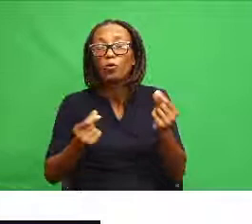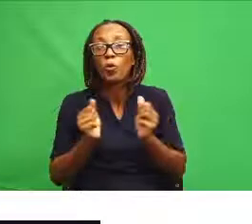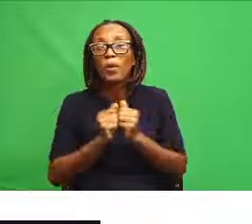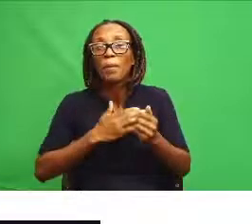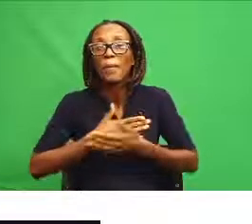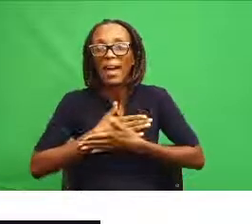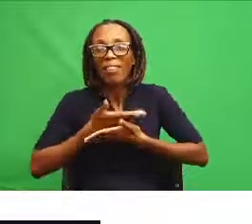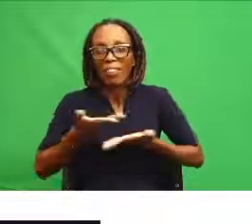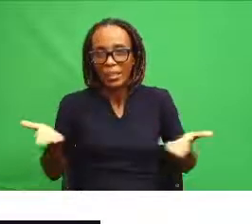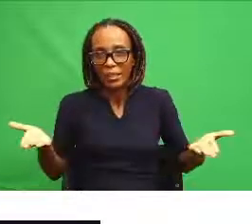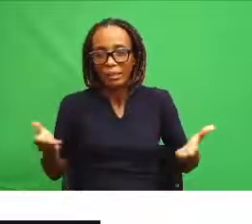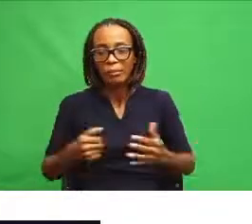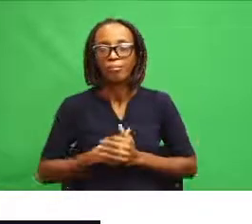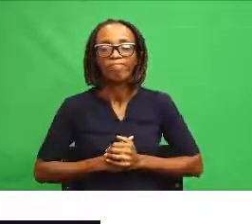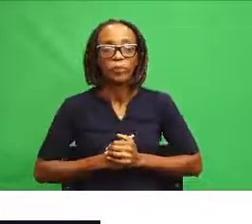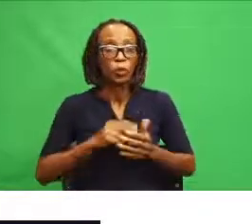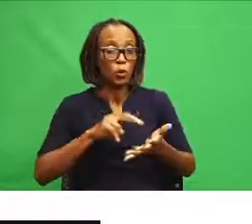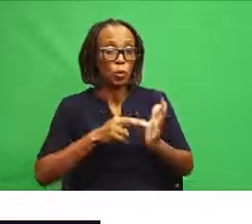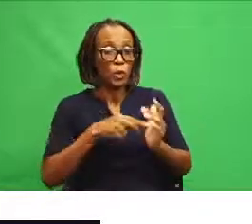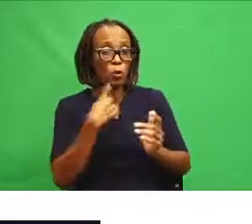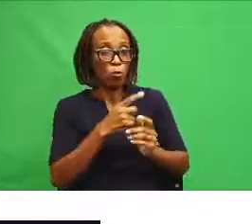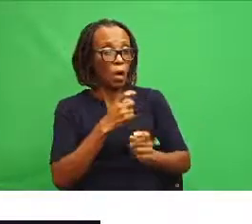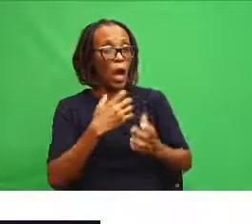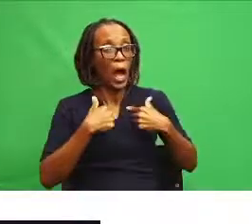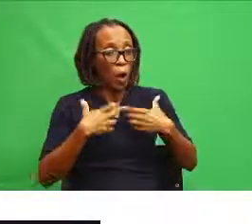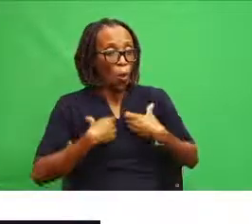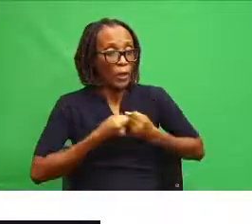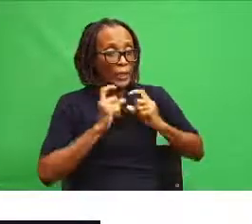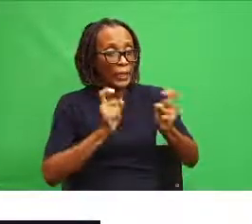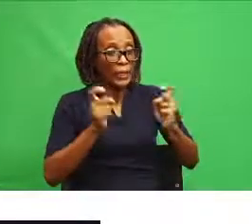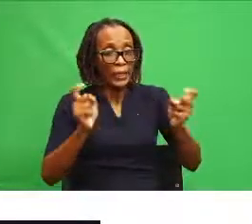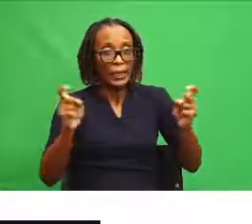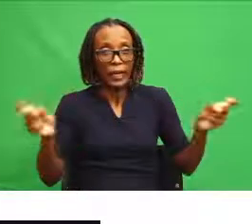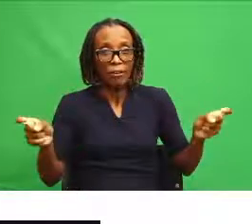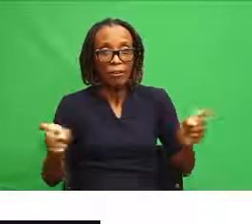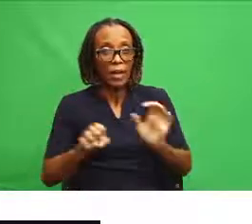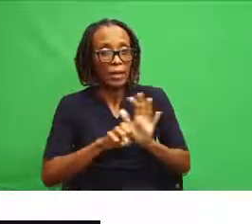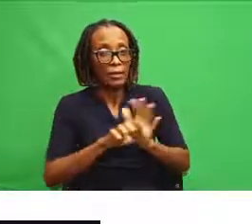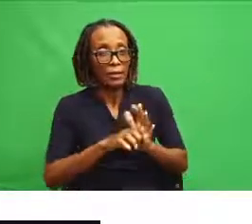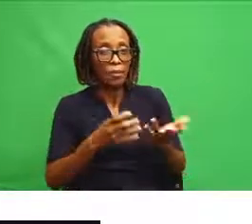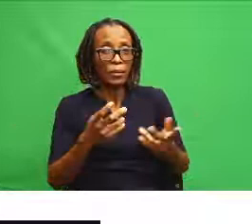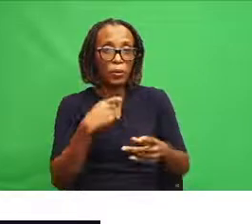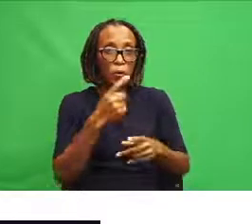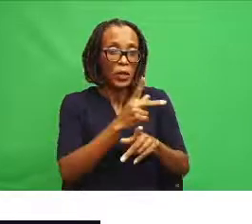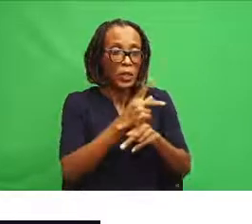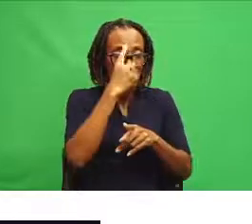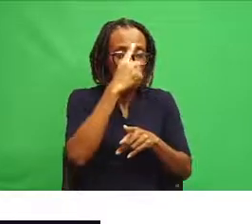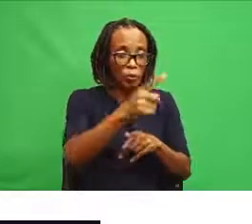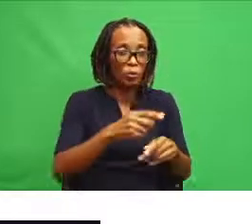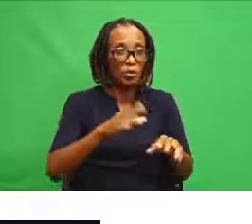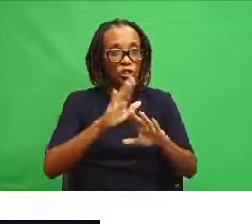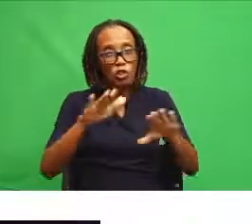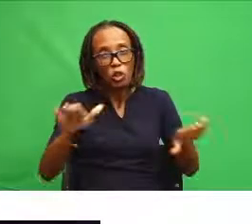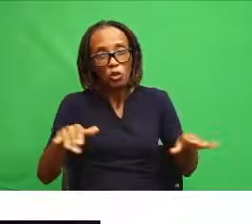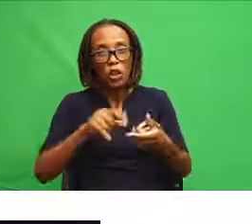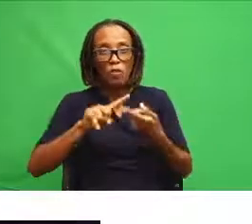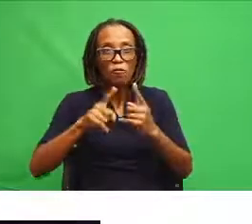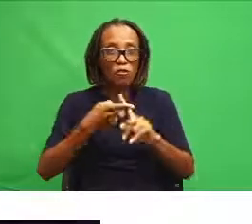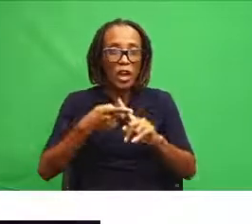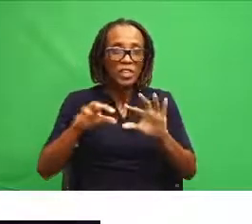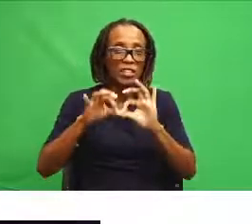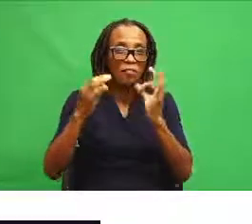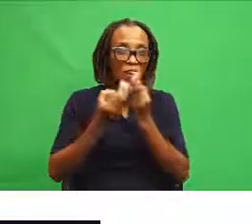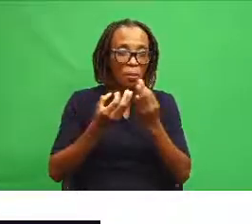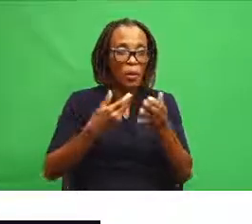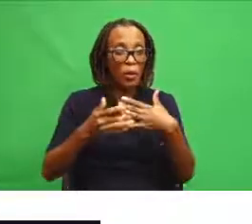What this means is that your beneficiaries, people who may have been looking after you for a long time and who